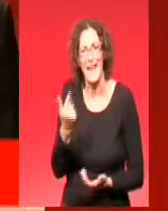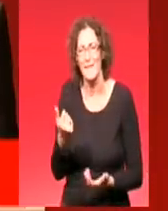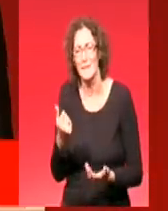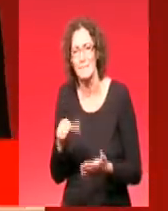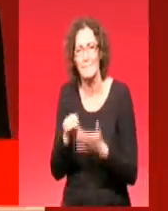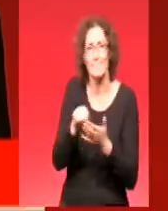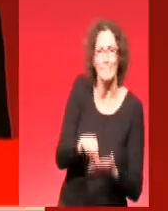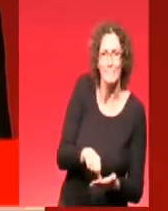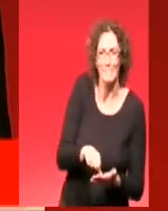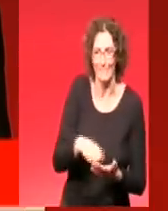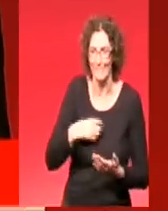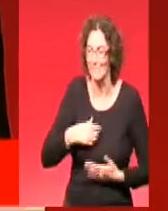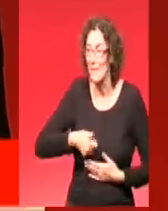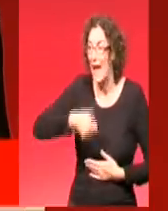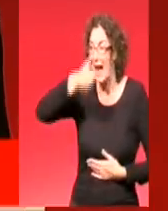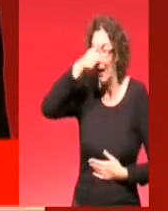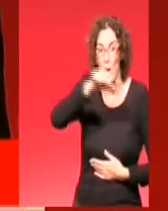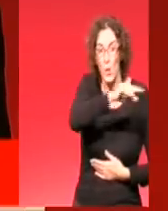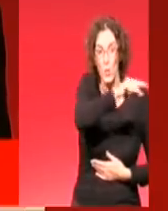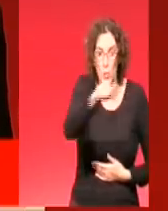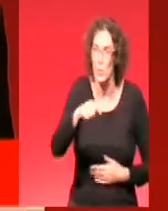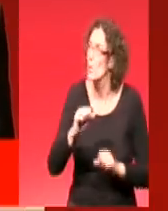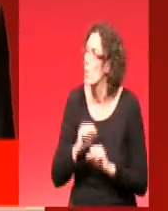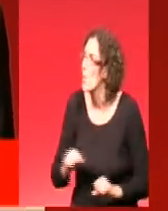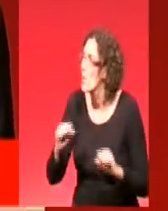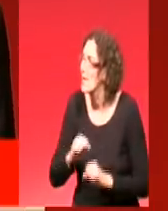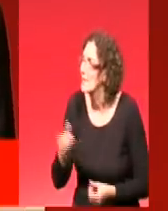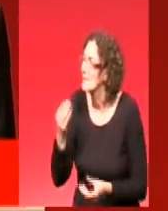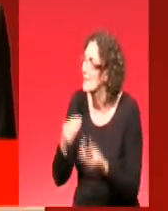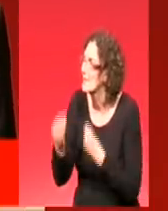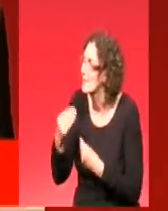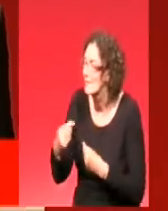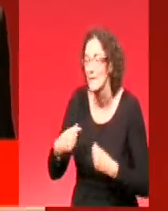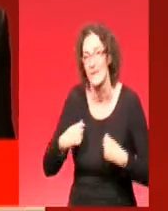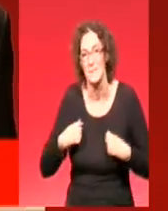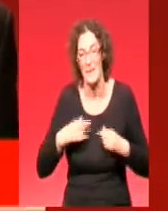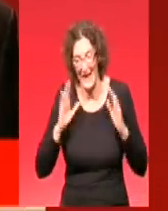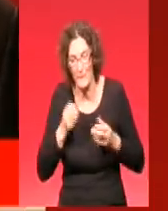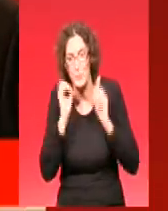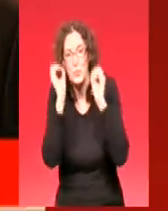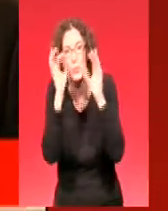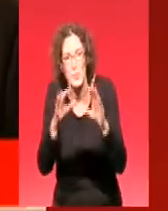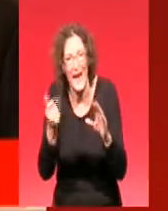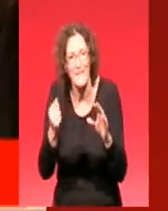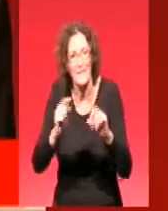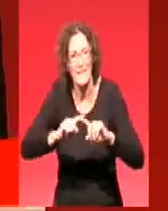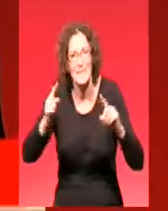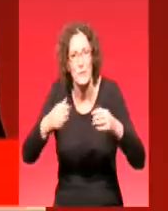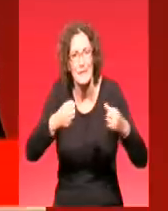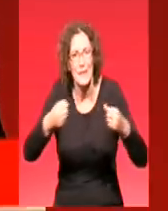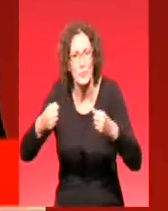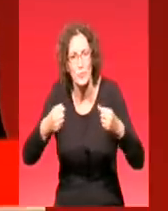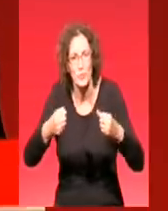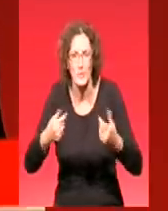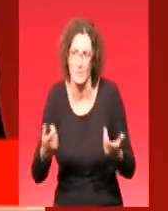between what I know you as a party would like to hear and what I know I have to say. I'm sure I would